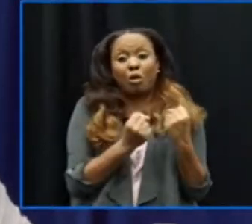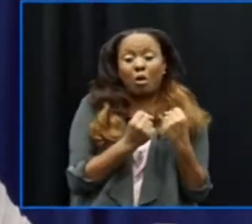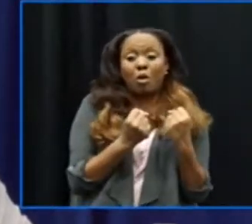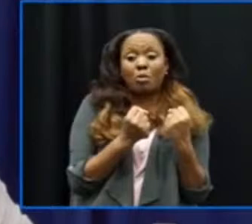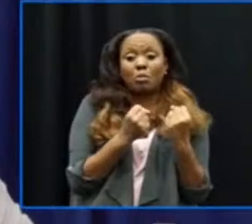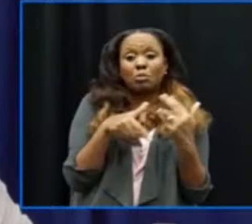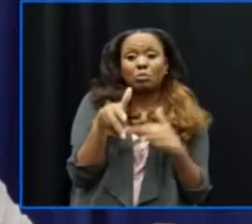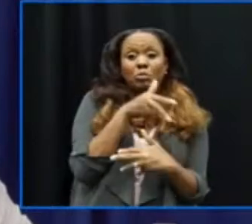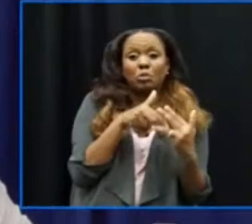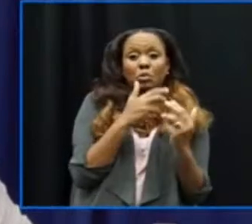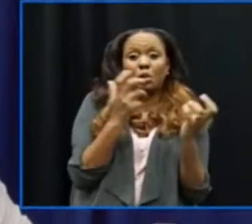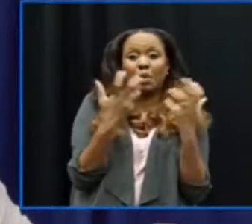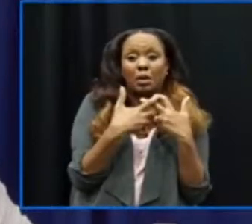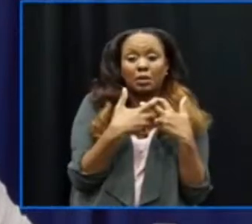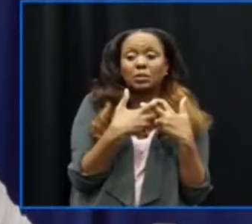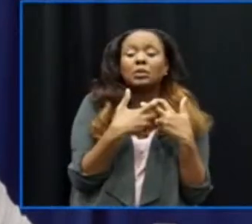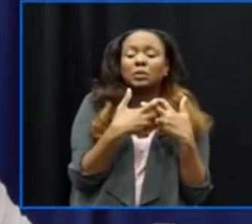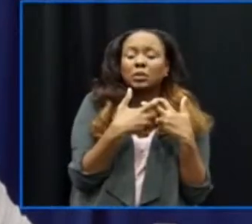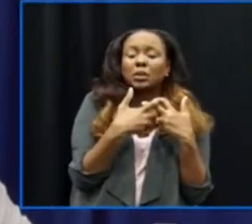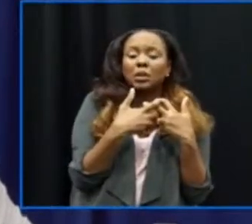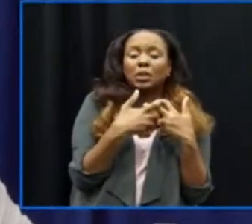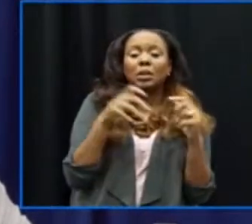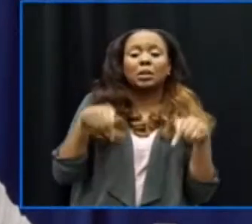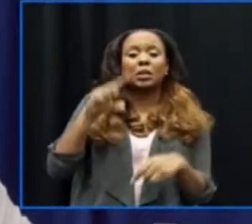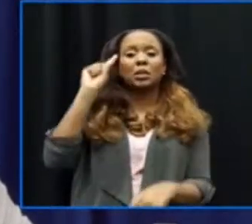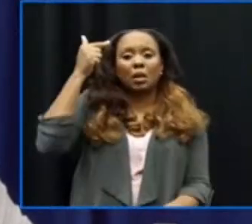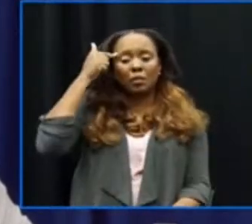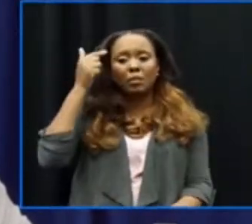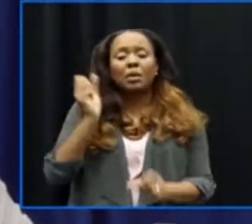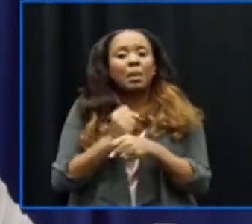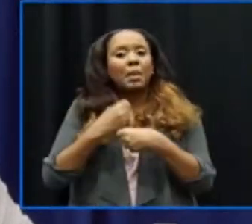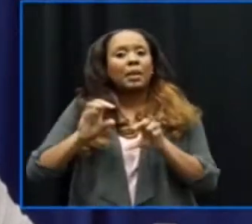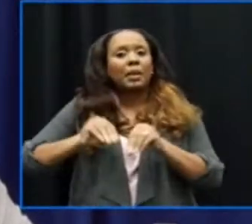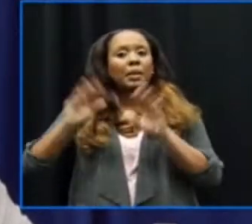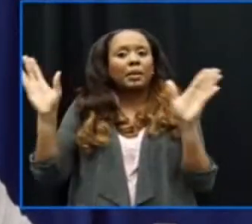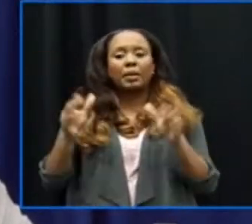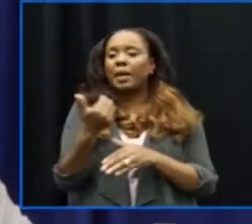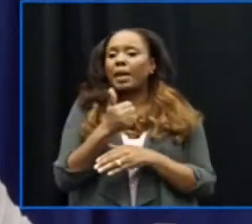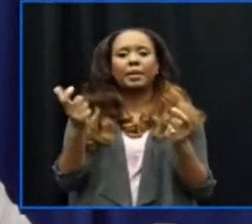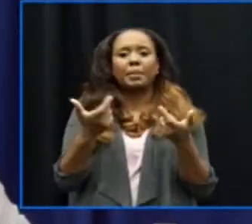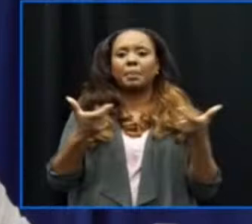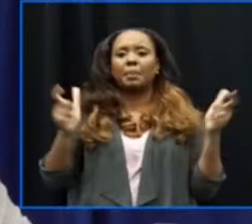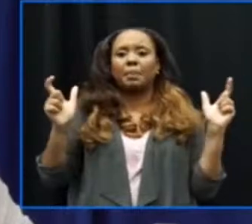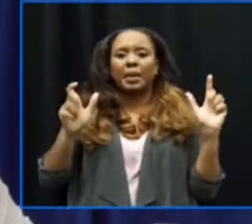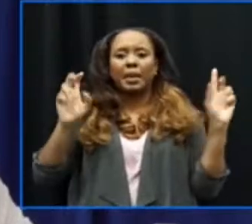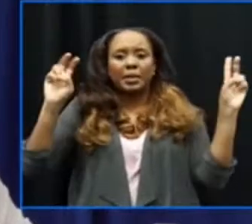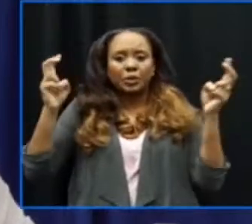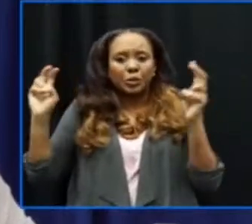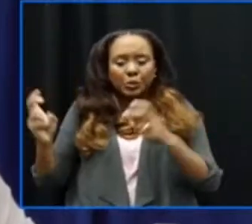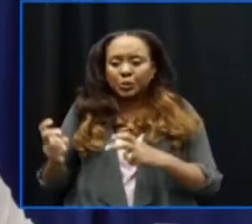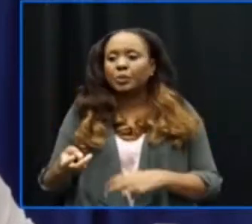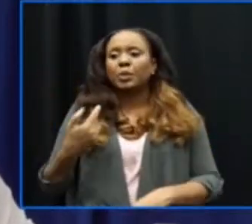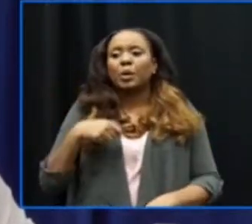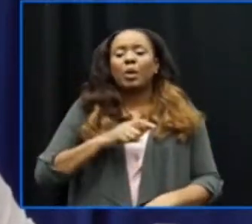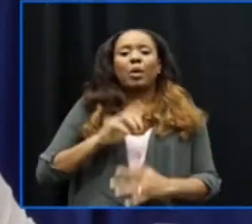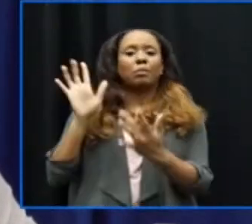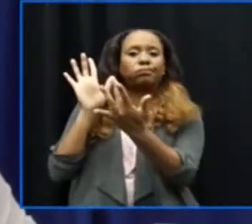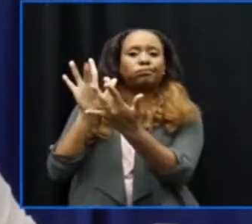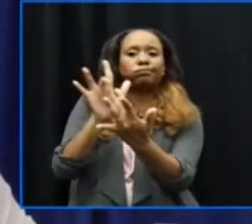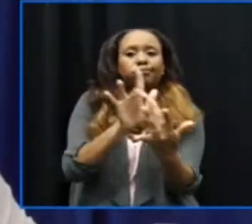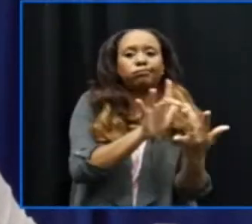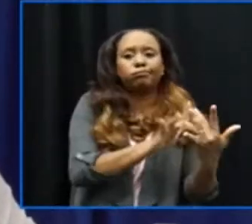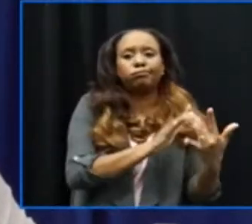that extent, this government has made it clear on big issues, we reach out to everybody and we reach out